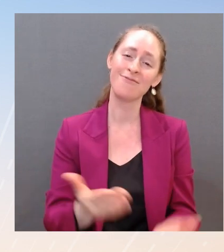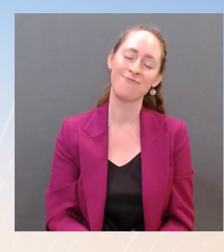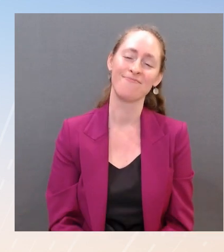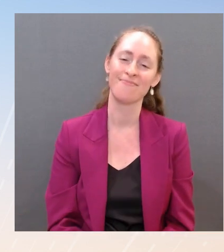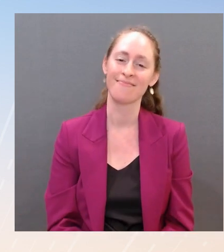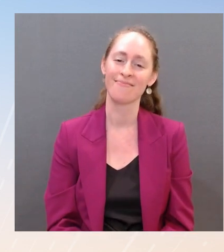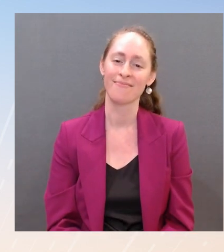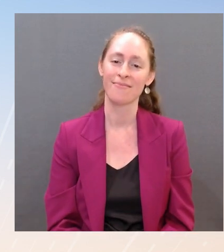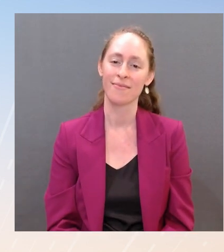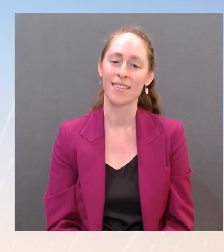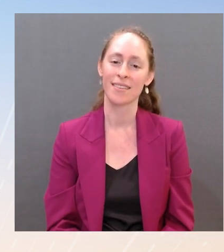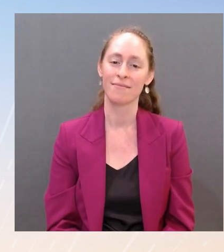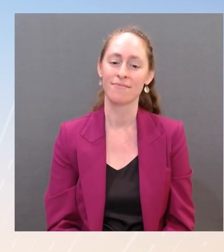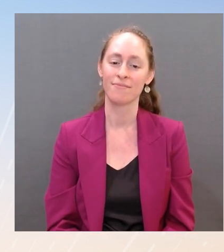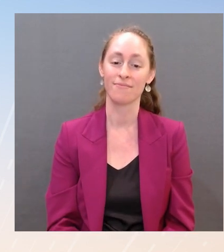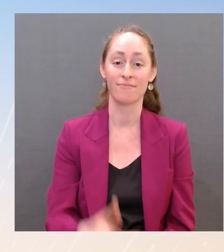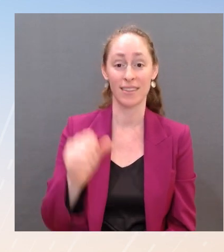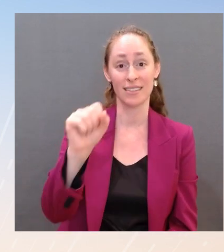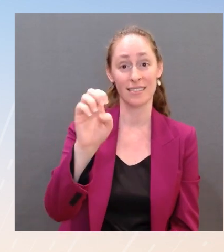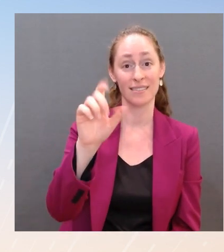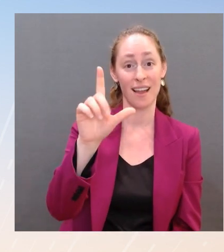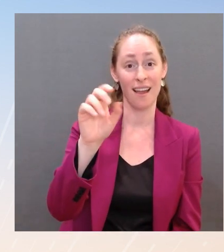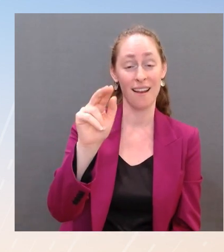Selena? Oh, dear.